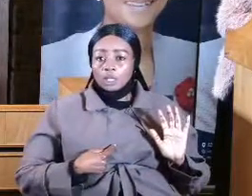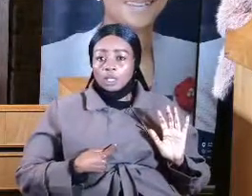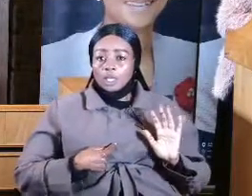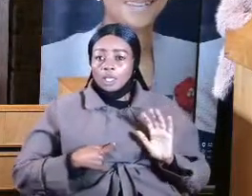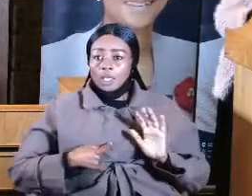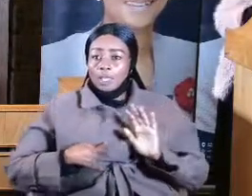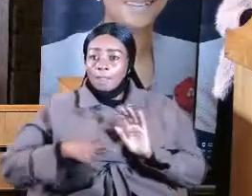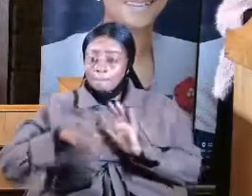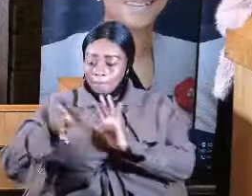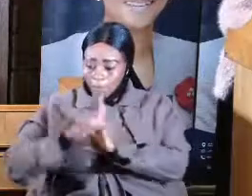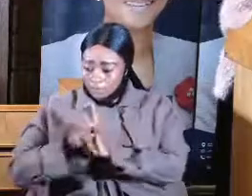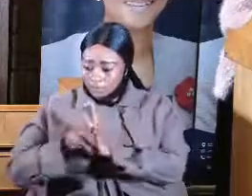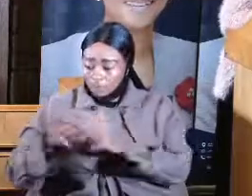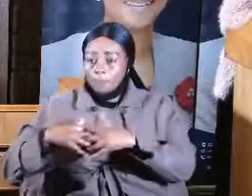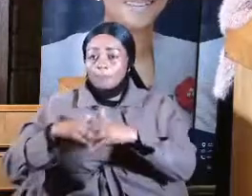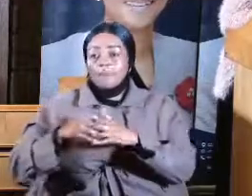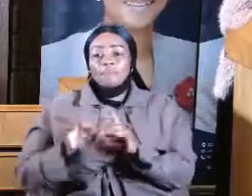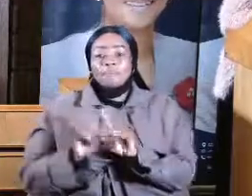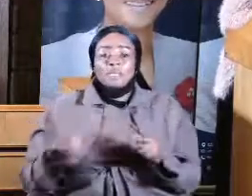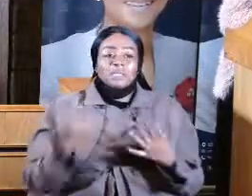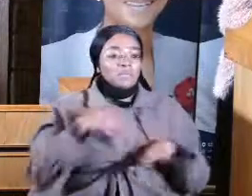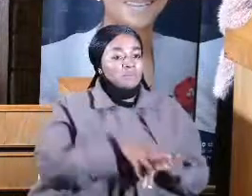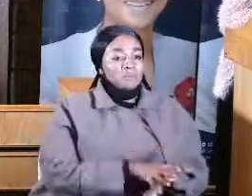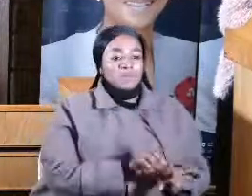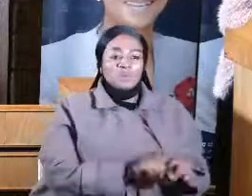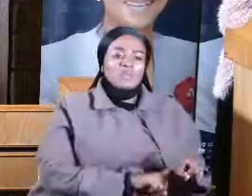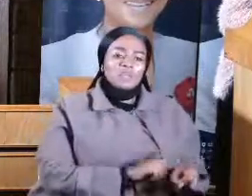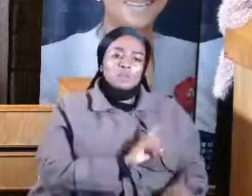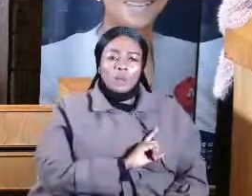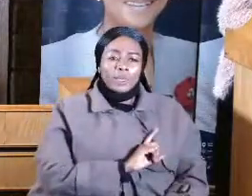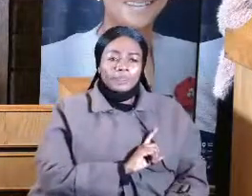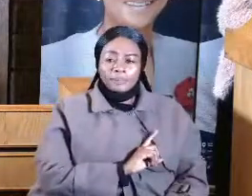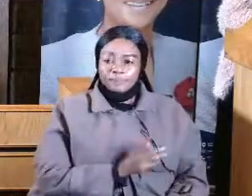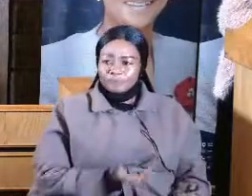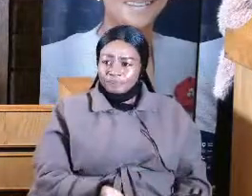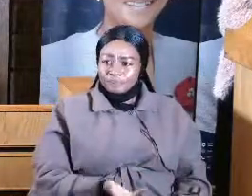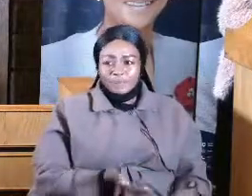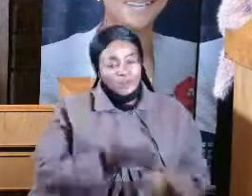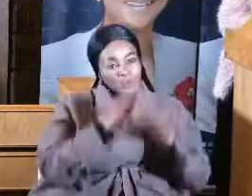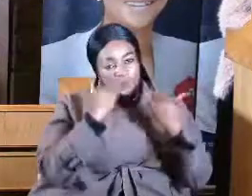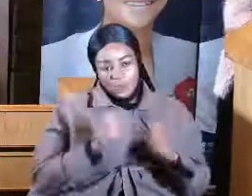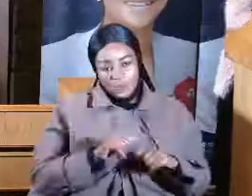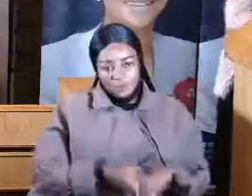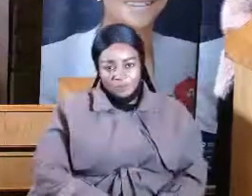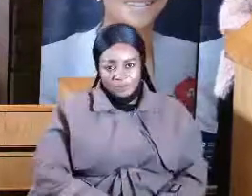policies, but we fail to implement them. Why? We just don't know.